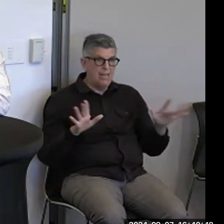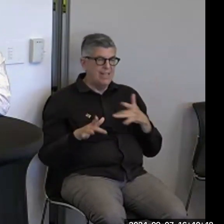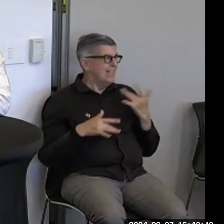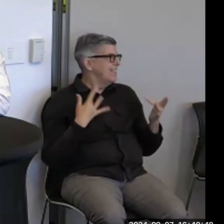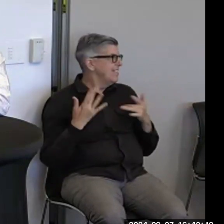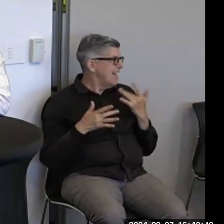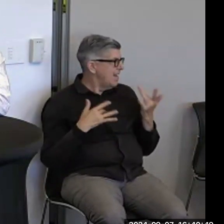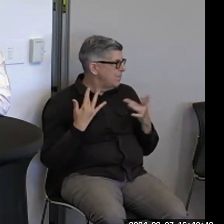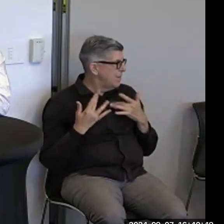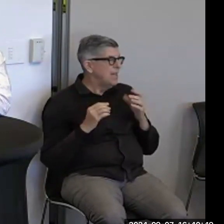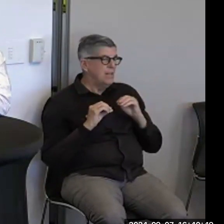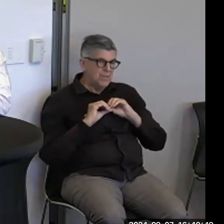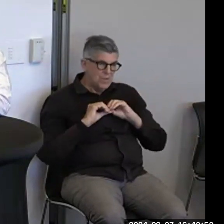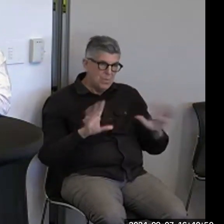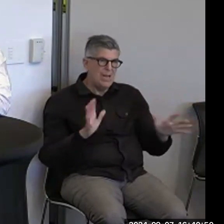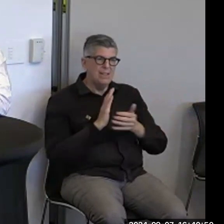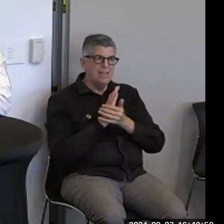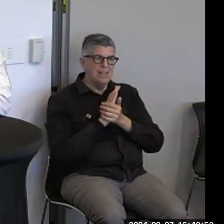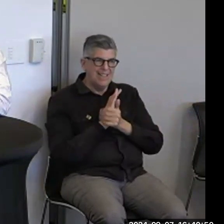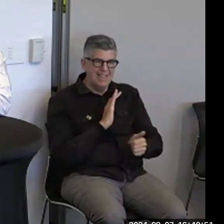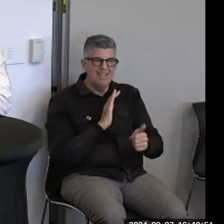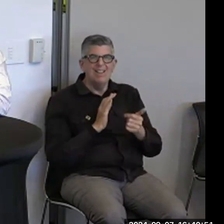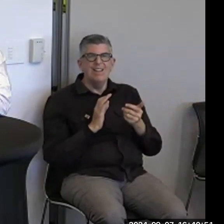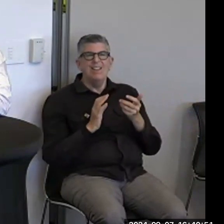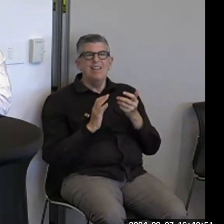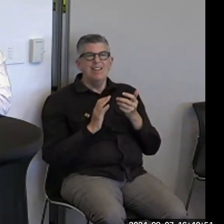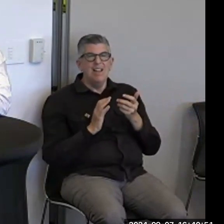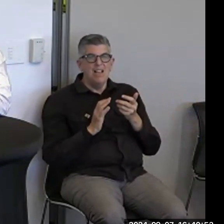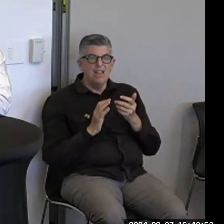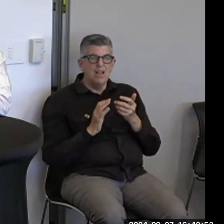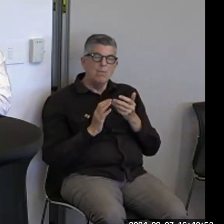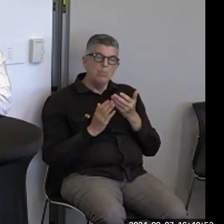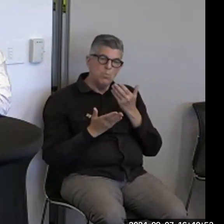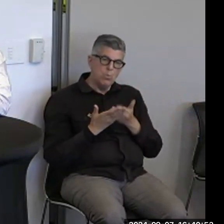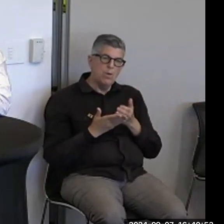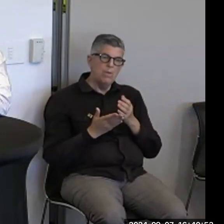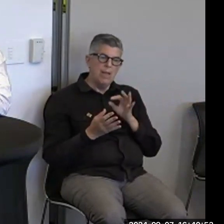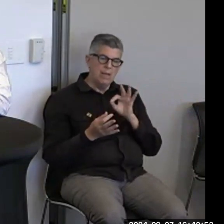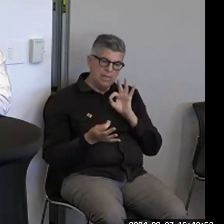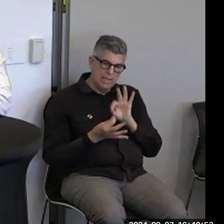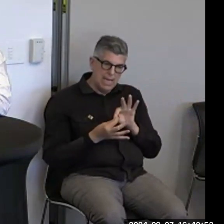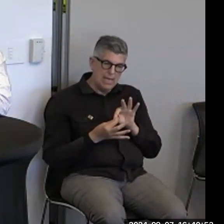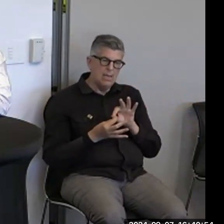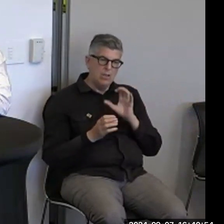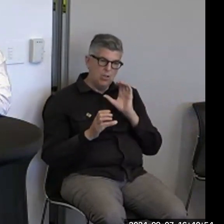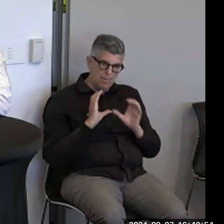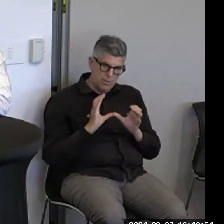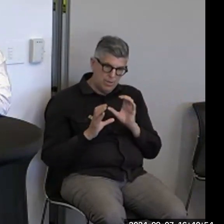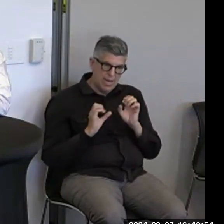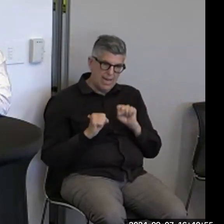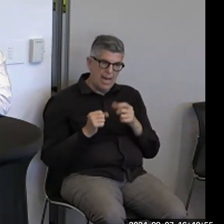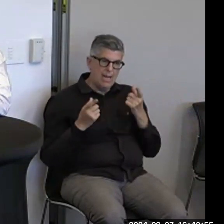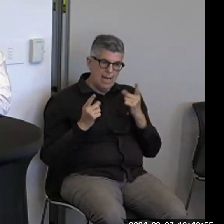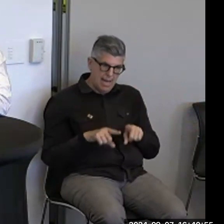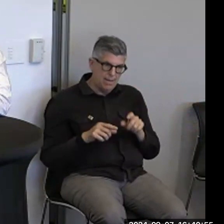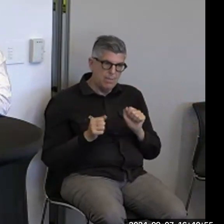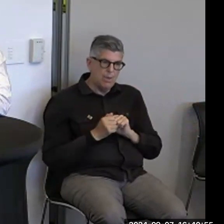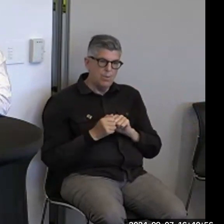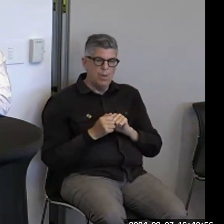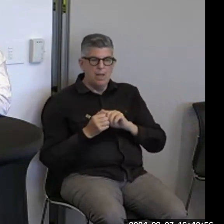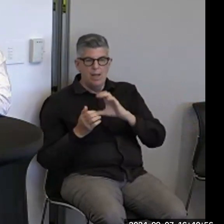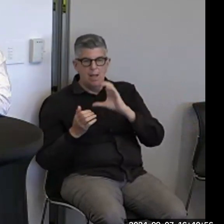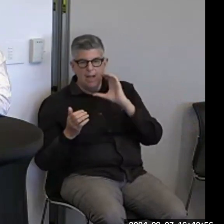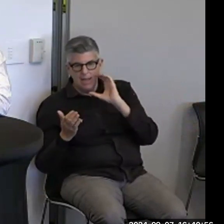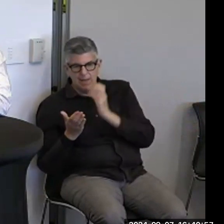the proficiency and prove that precise, concise communication can happen with tactile